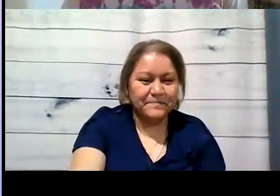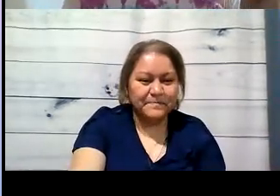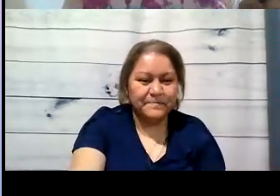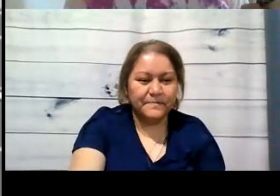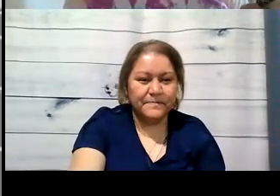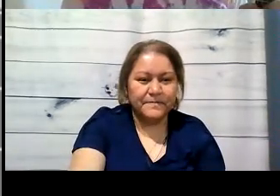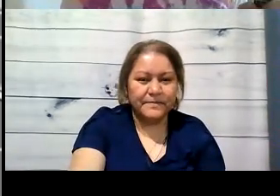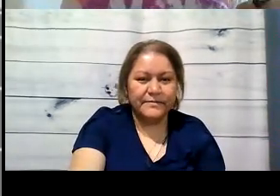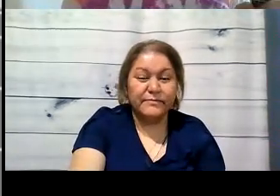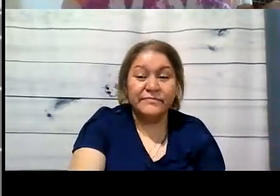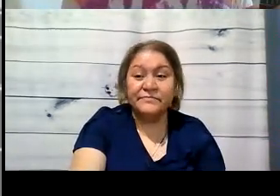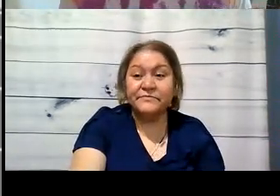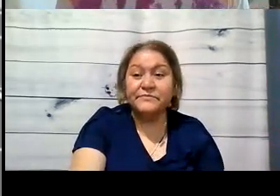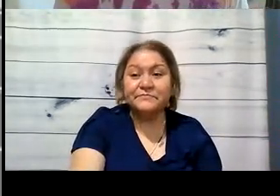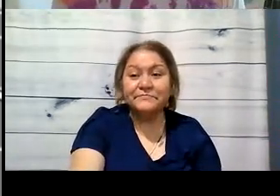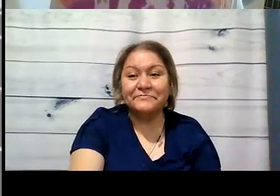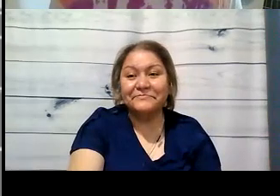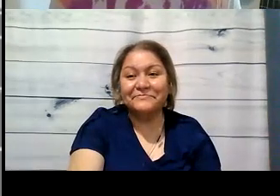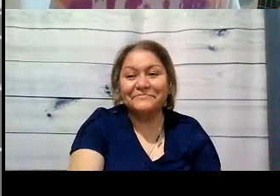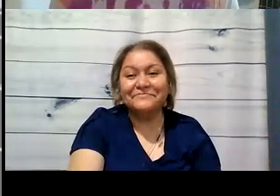And of course, it's way more complex than that. But